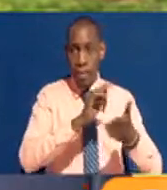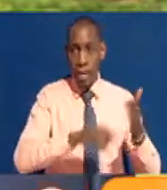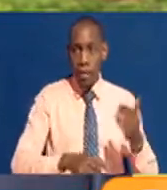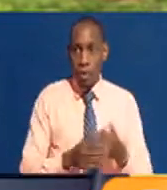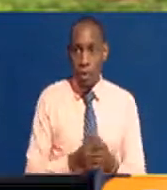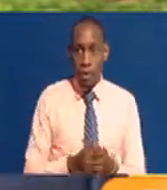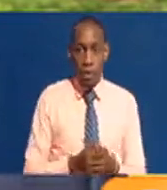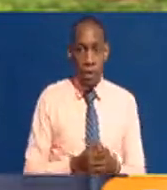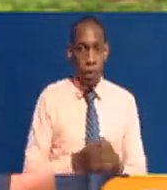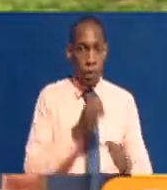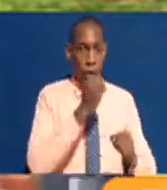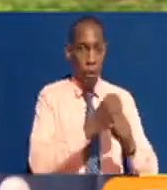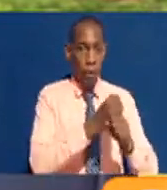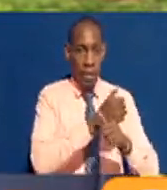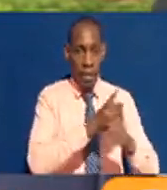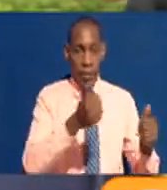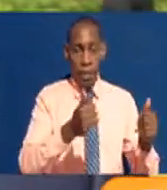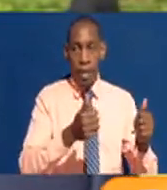have